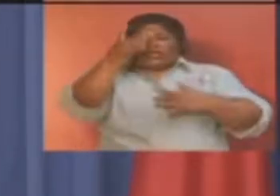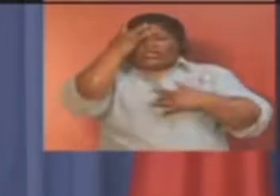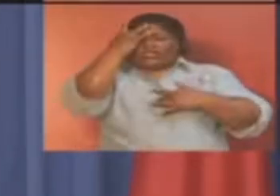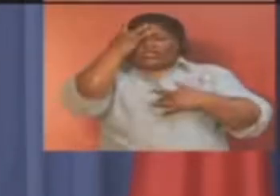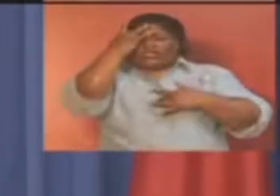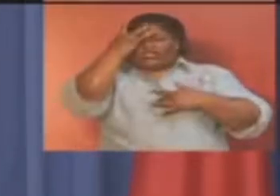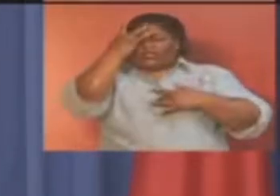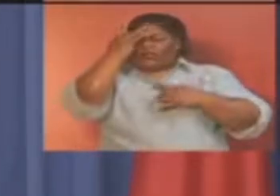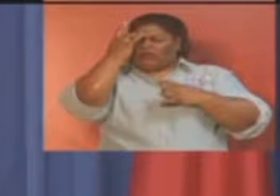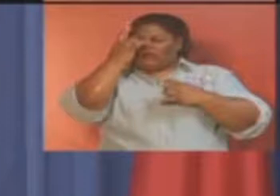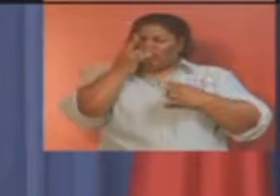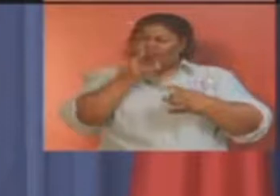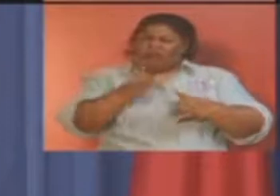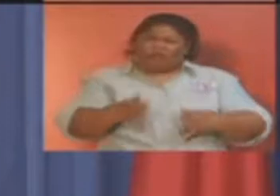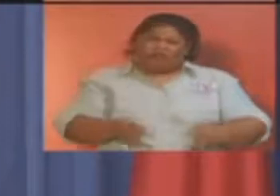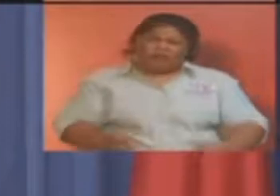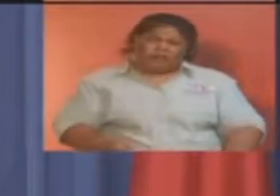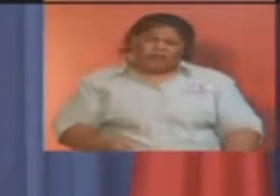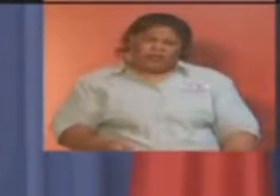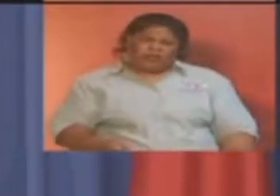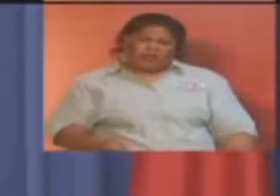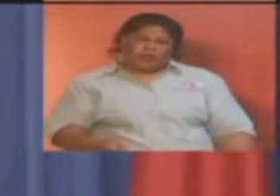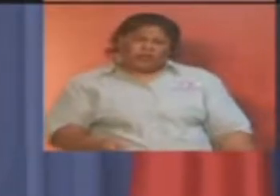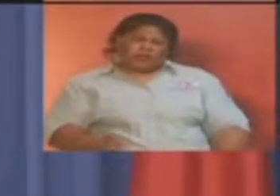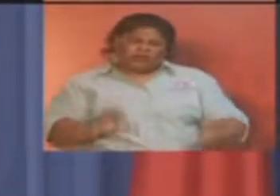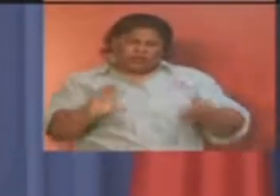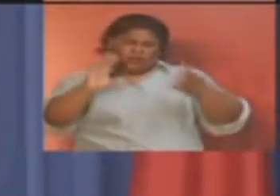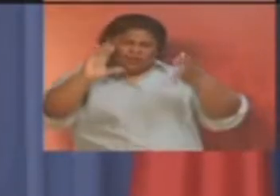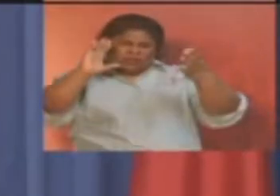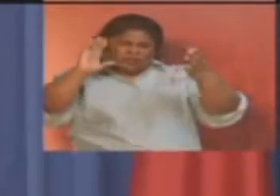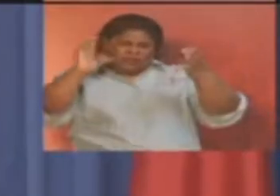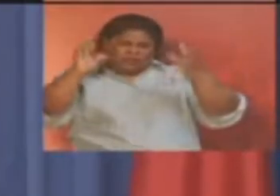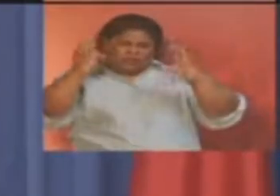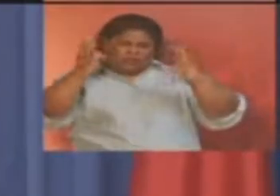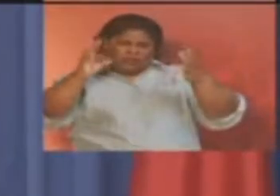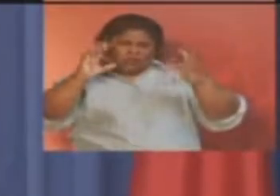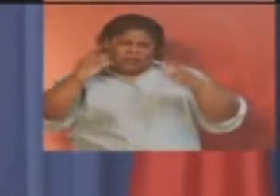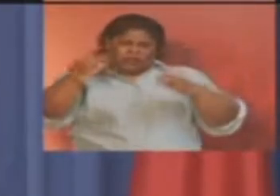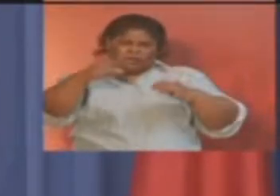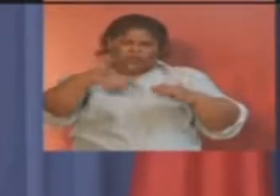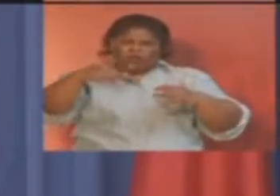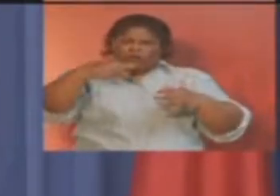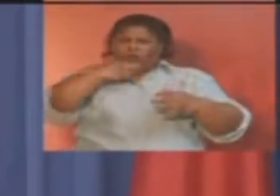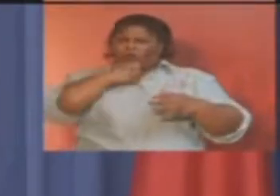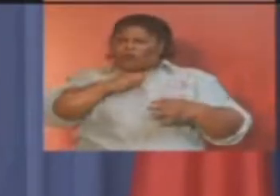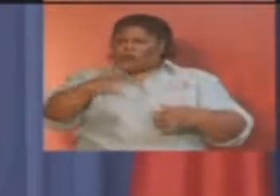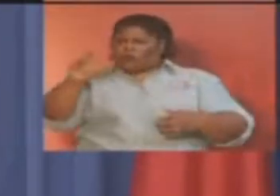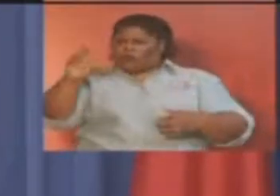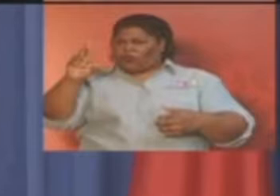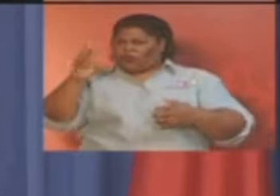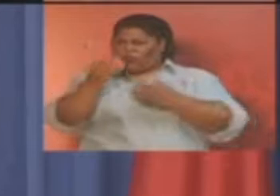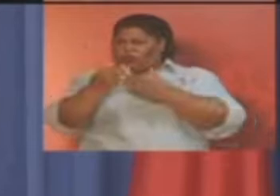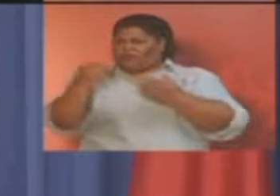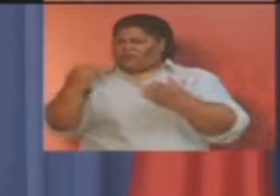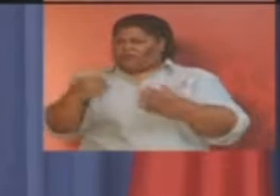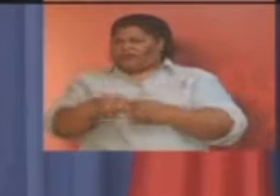That is in contrast to our more elderly patient that we saw